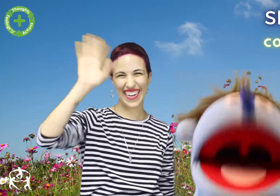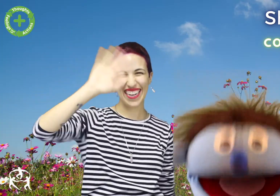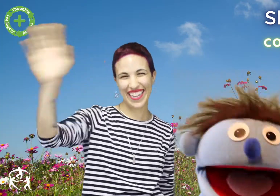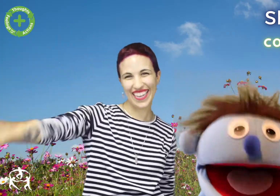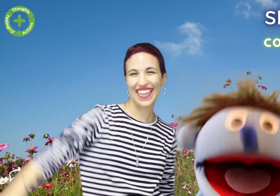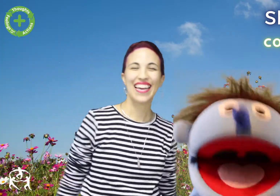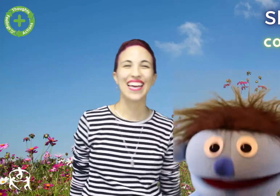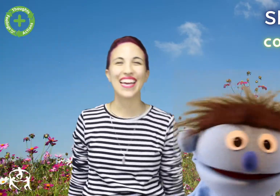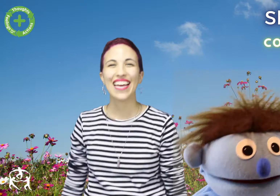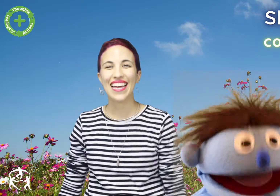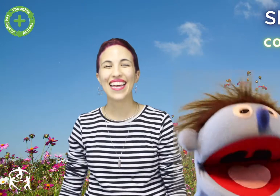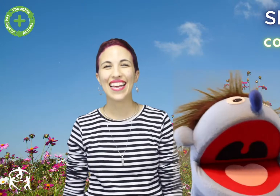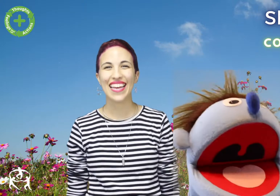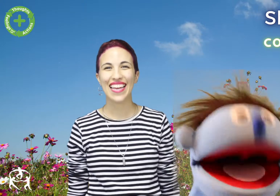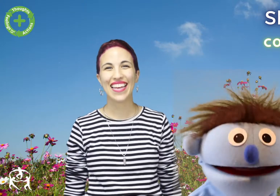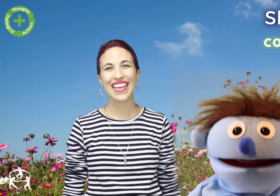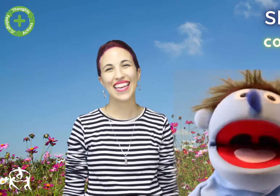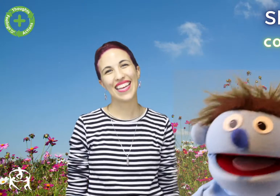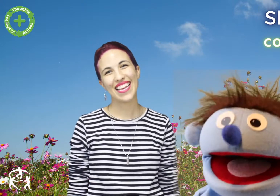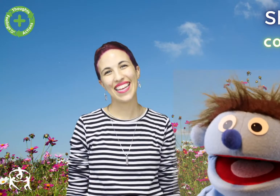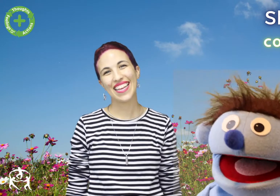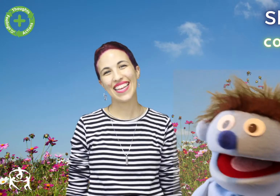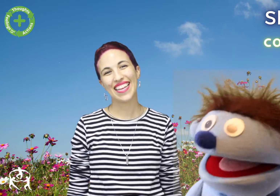superstars! Oh!